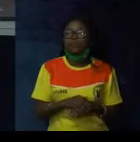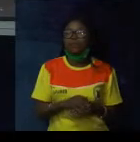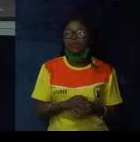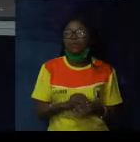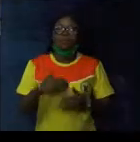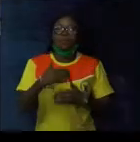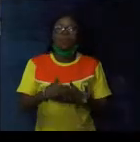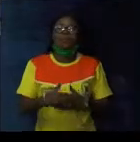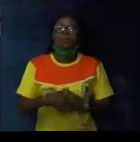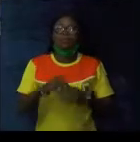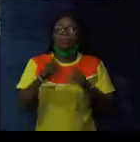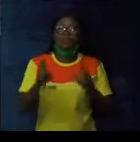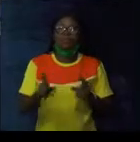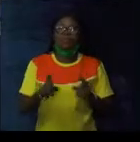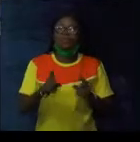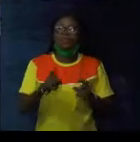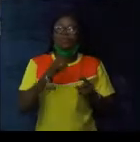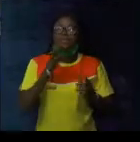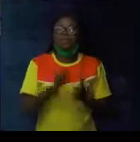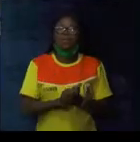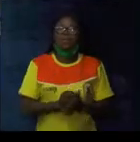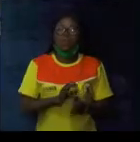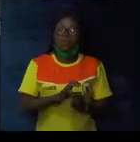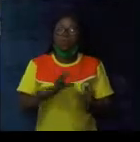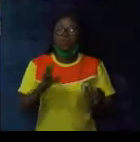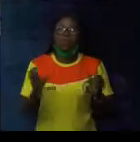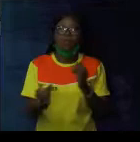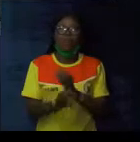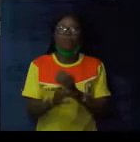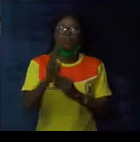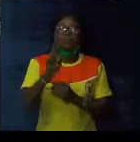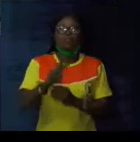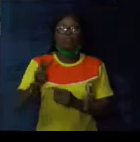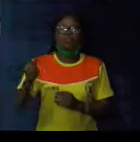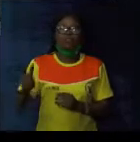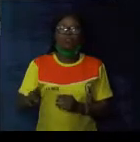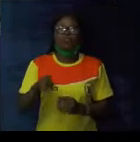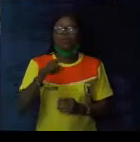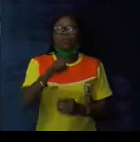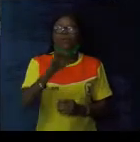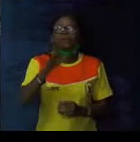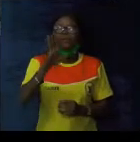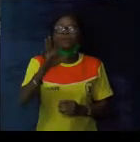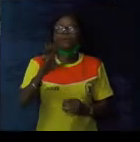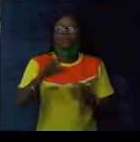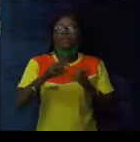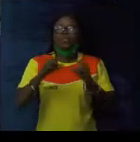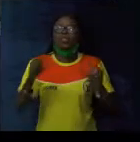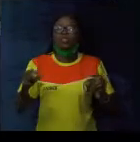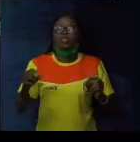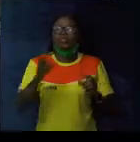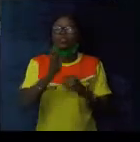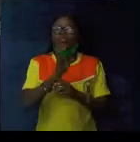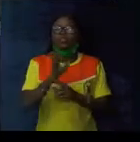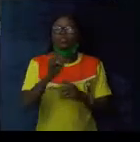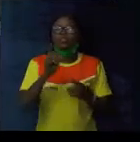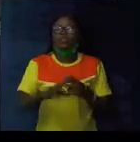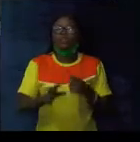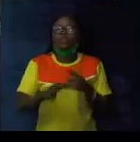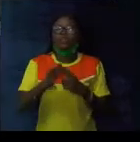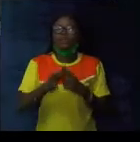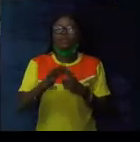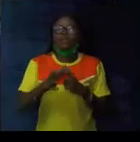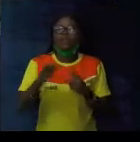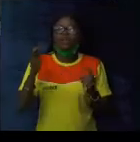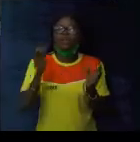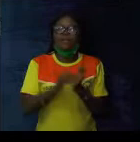move on. The next question says convert 22 degrees Celsius to Fahrenheit. This is a chance to test how you are going to